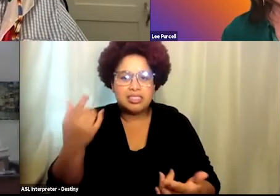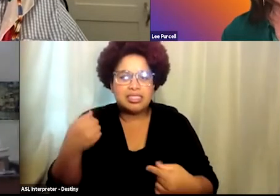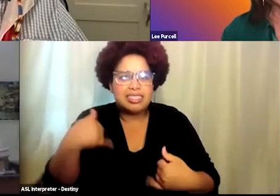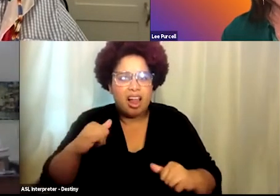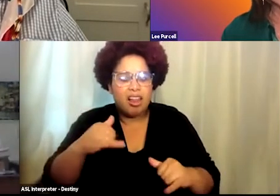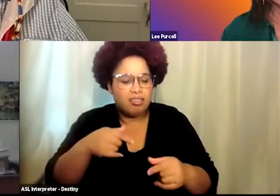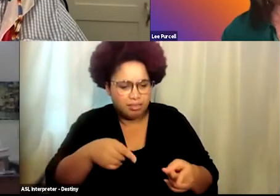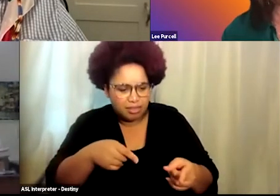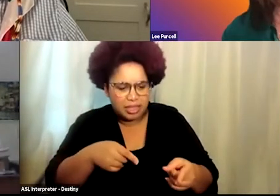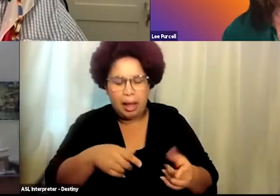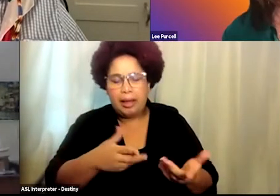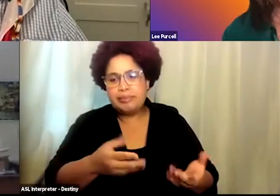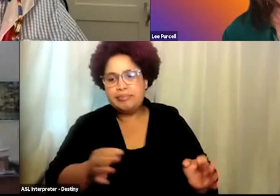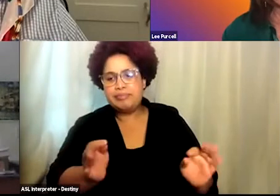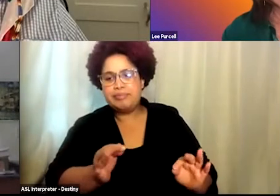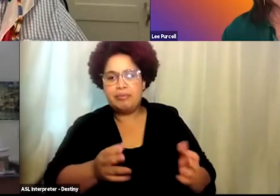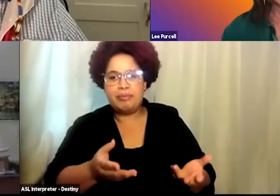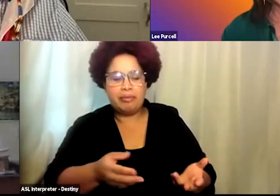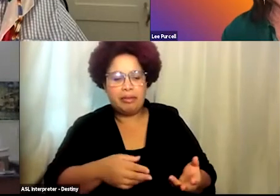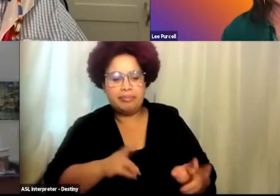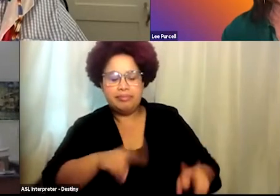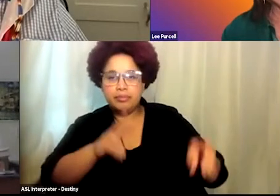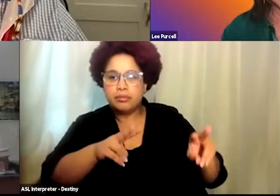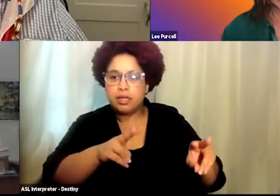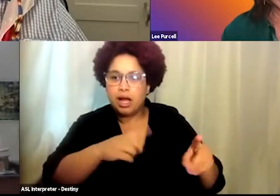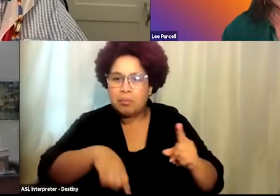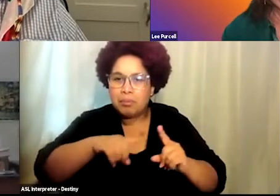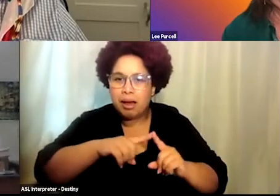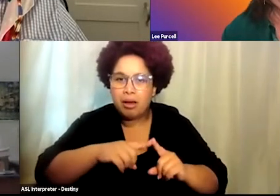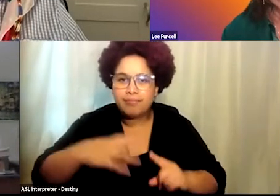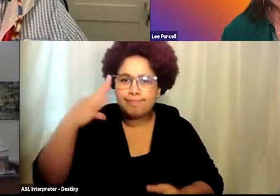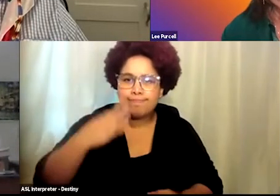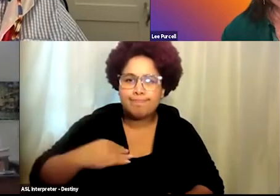lack of inclusion of seasoned performers in film and television.